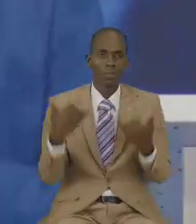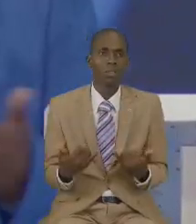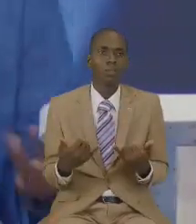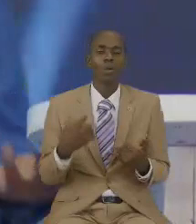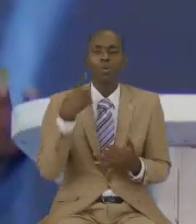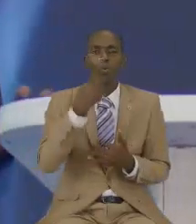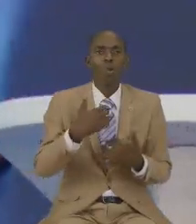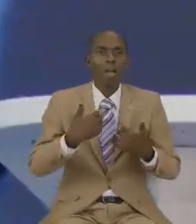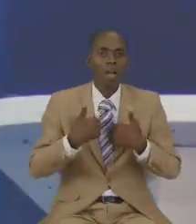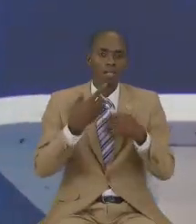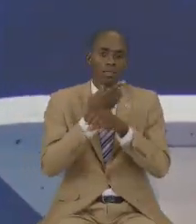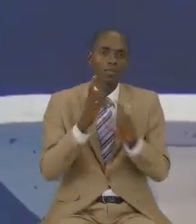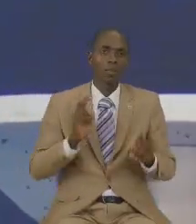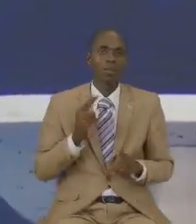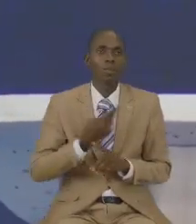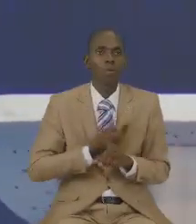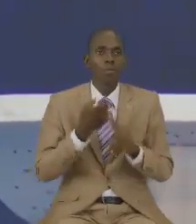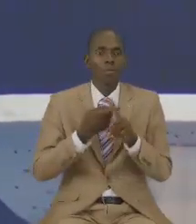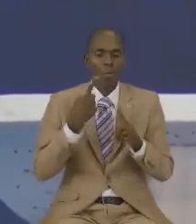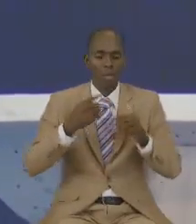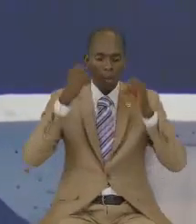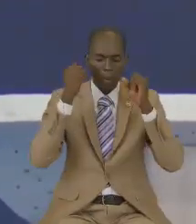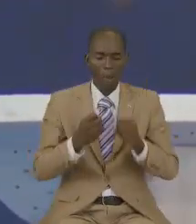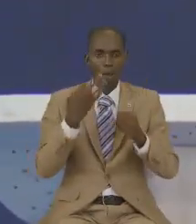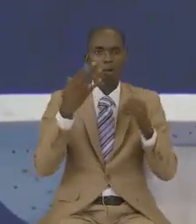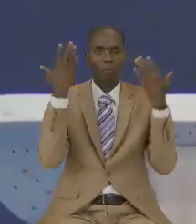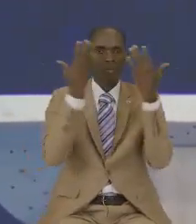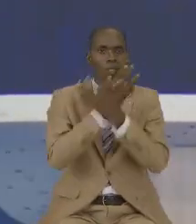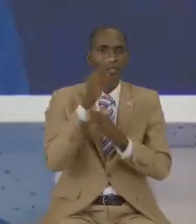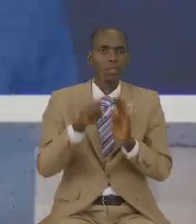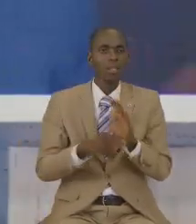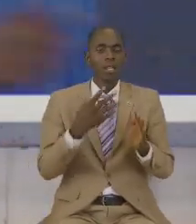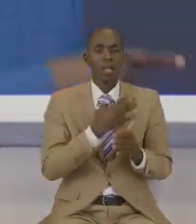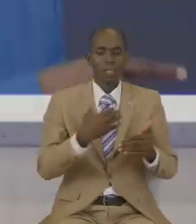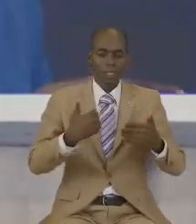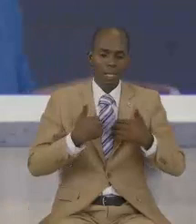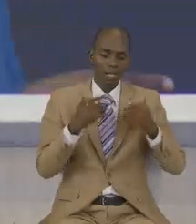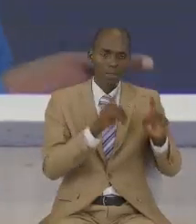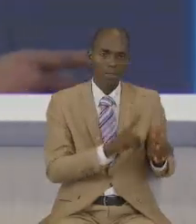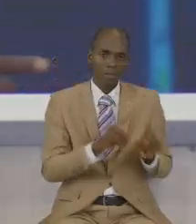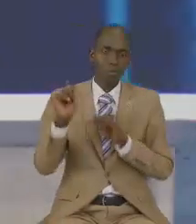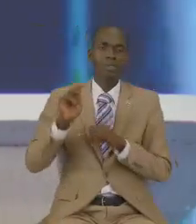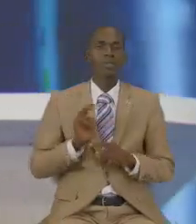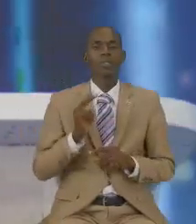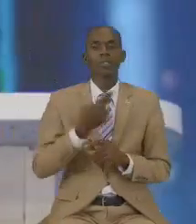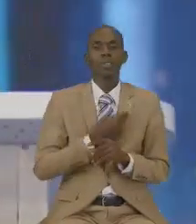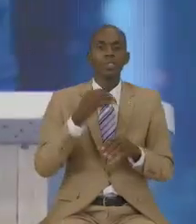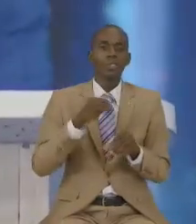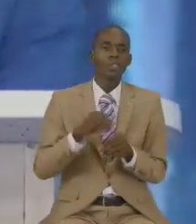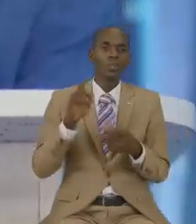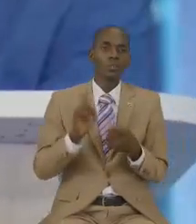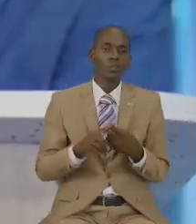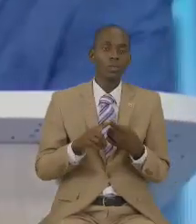has delivered us from the power of darkness and has translated us into